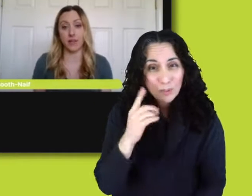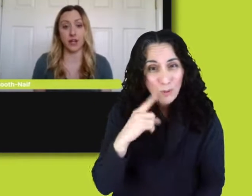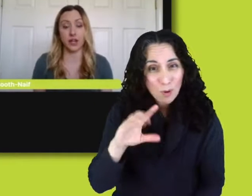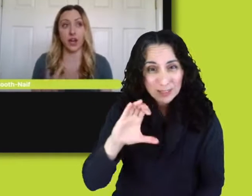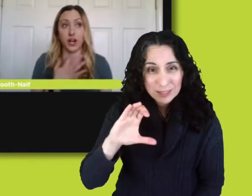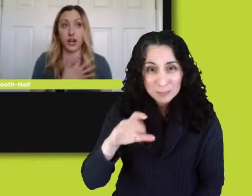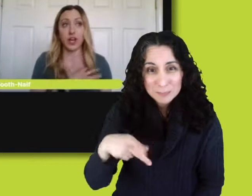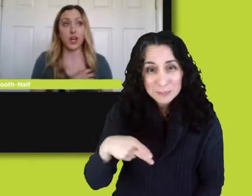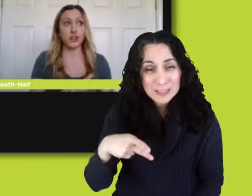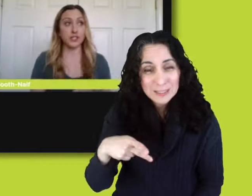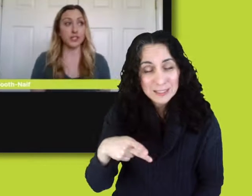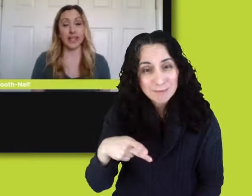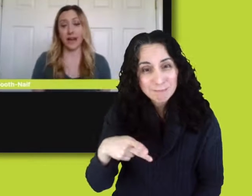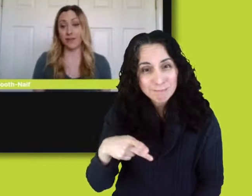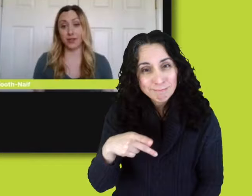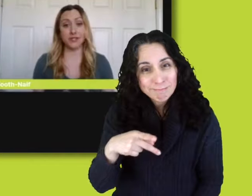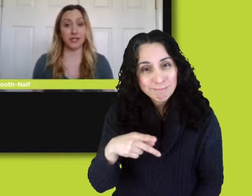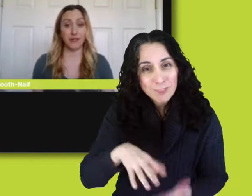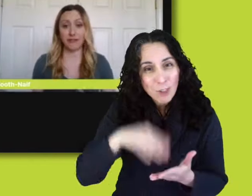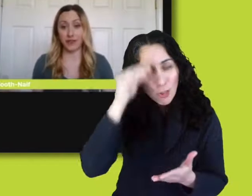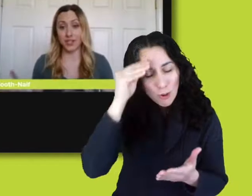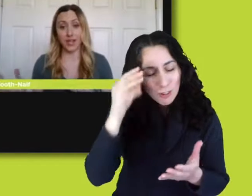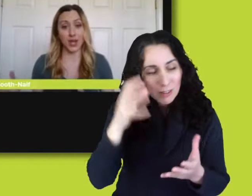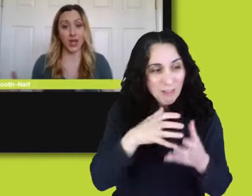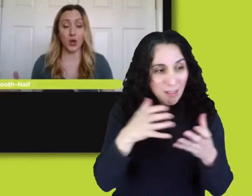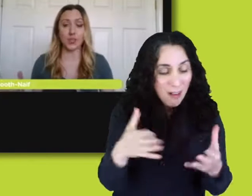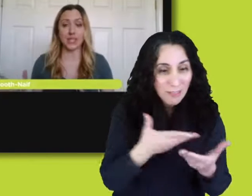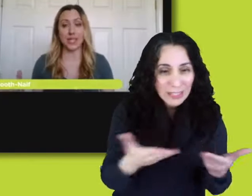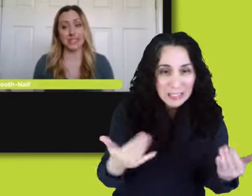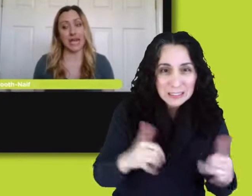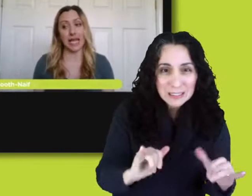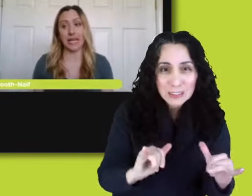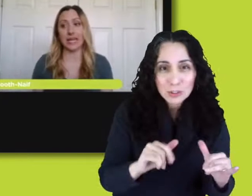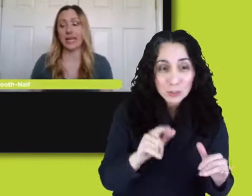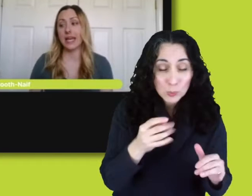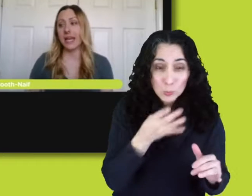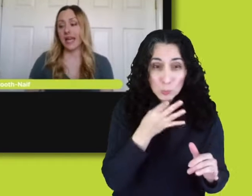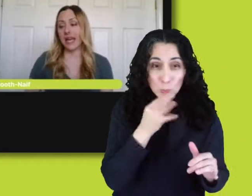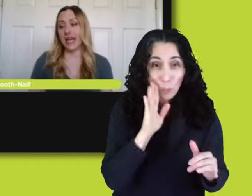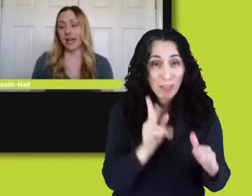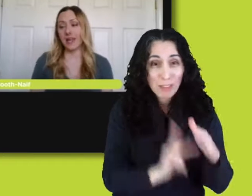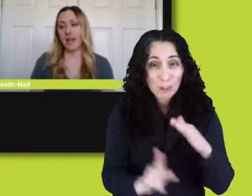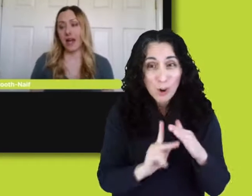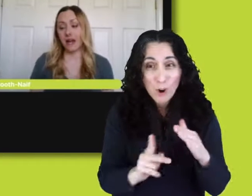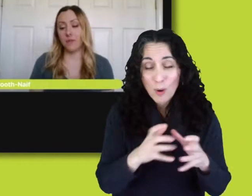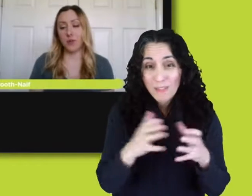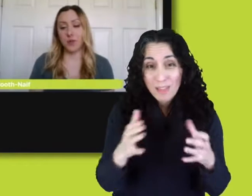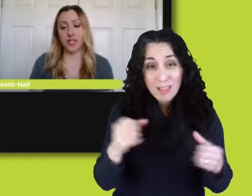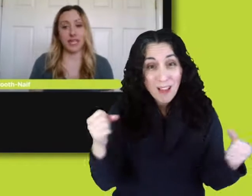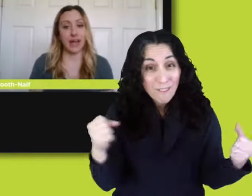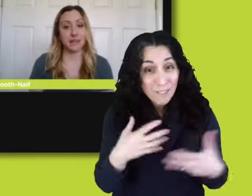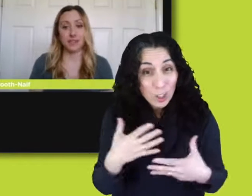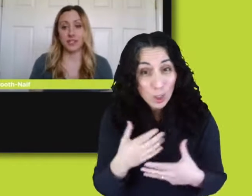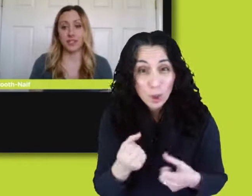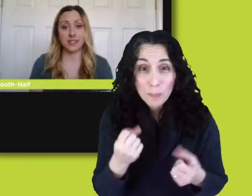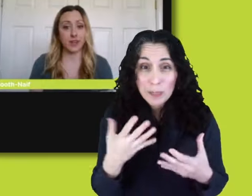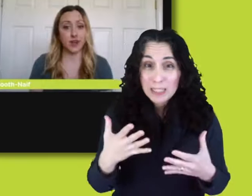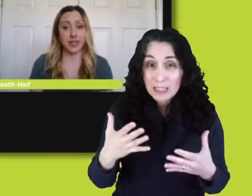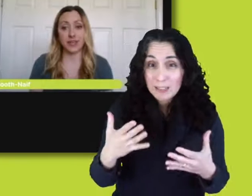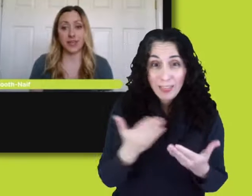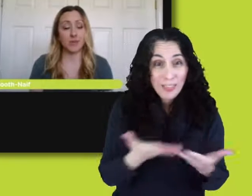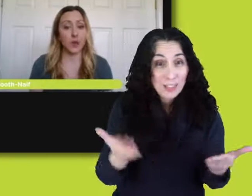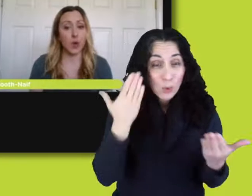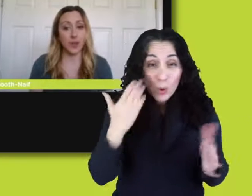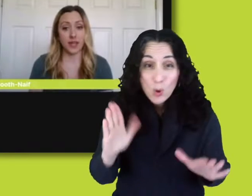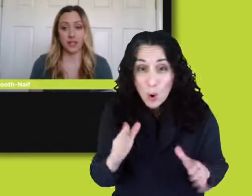getting her ready for kindergarten, there's still a lot of those, fears and unknowns and anxiety. And we just have to just,